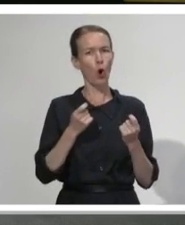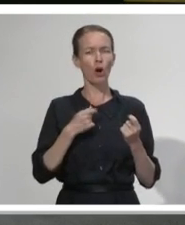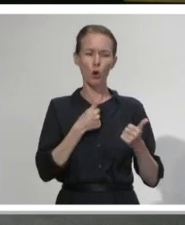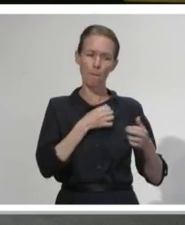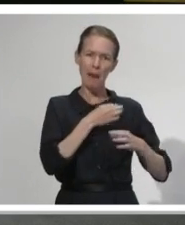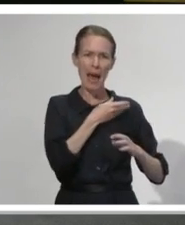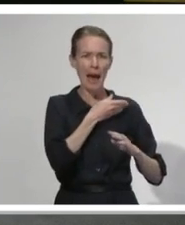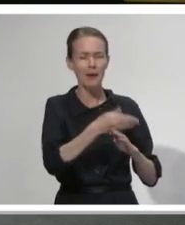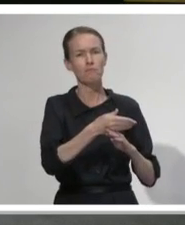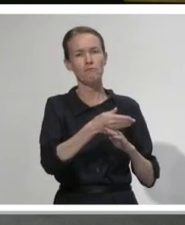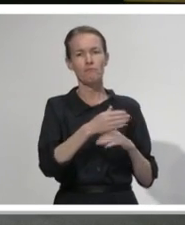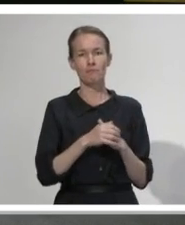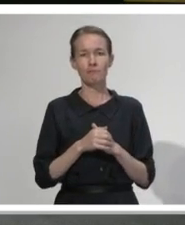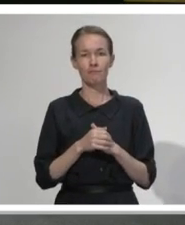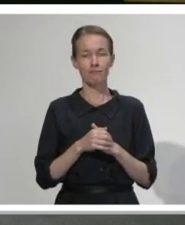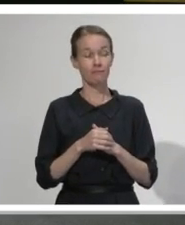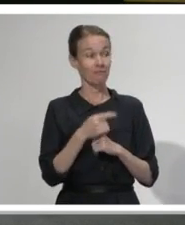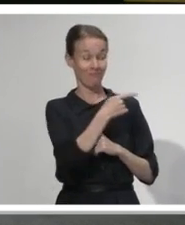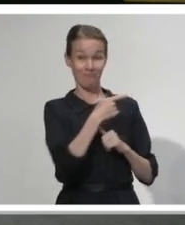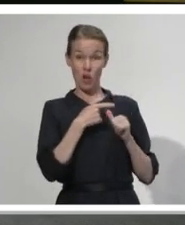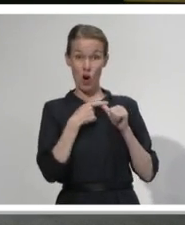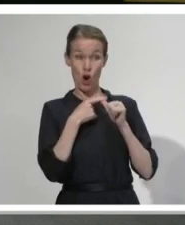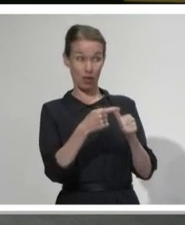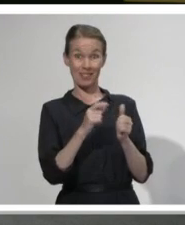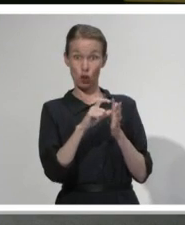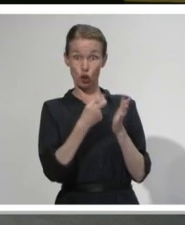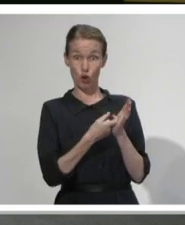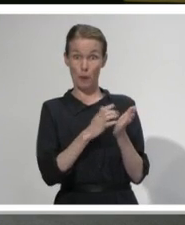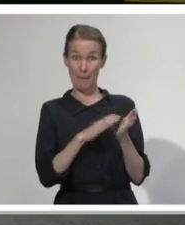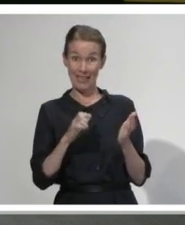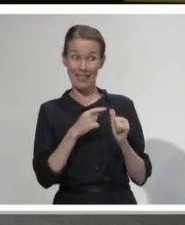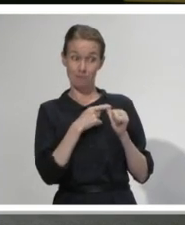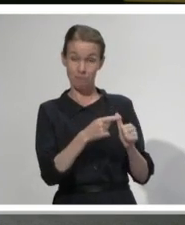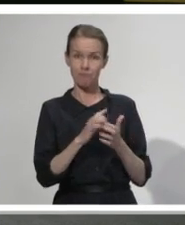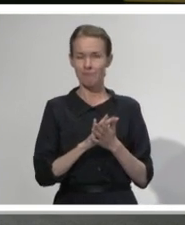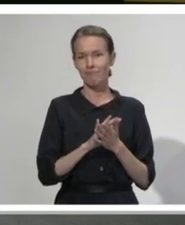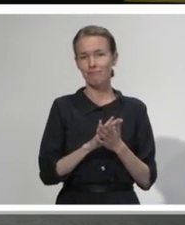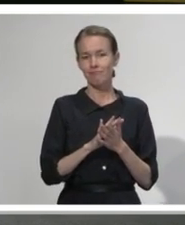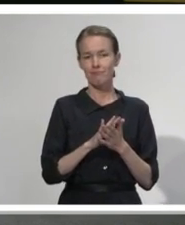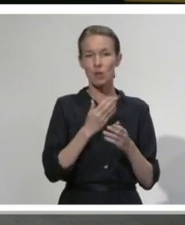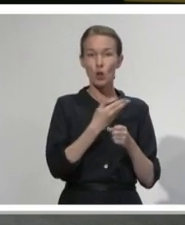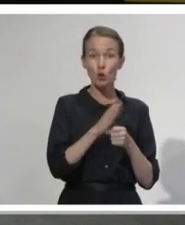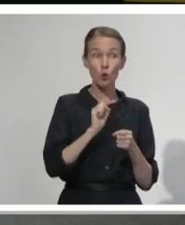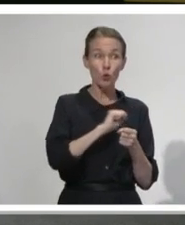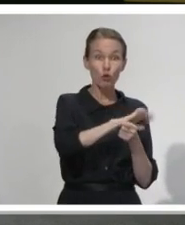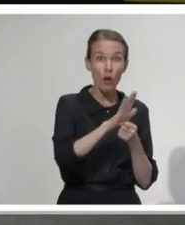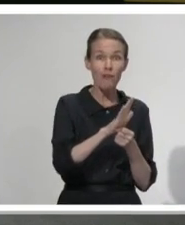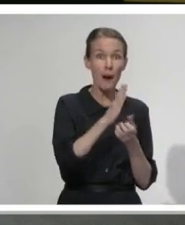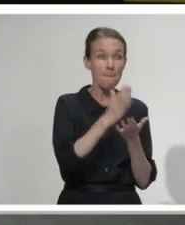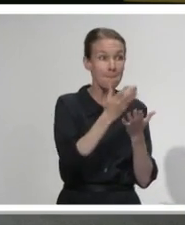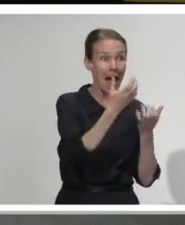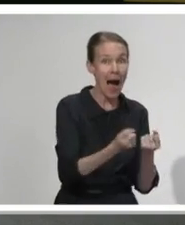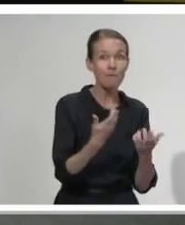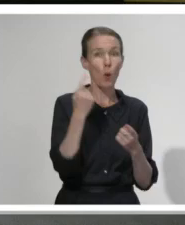COVID-19 during level 3? Well, we're continuing to look at the case numbers every day, and provide that advice to government as to